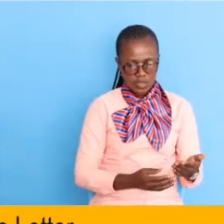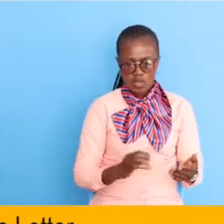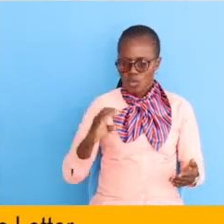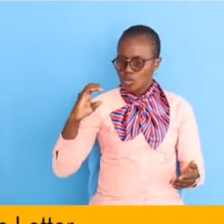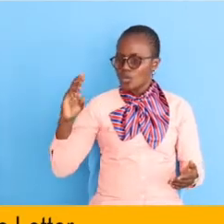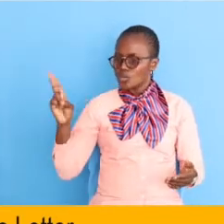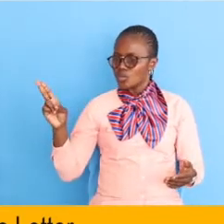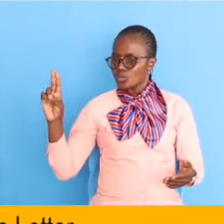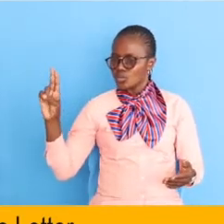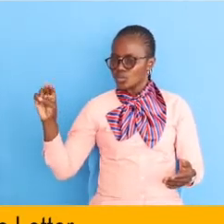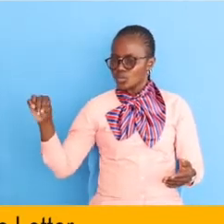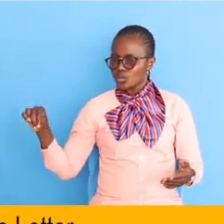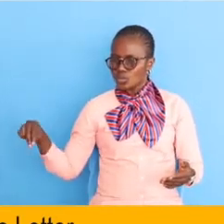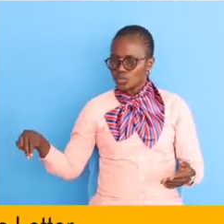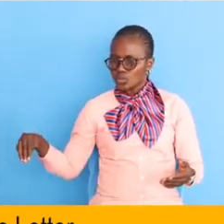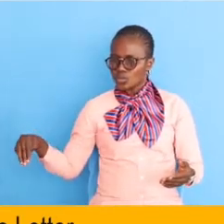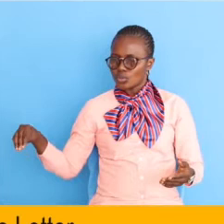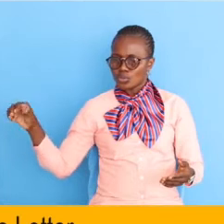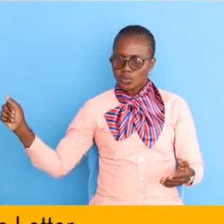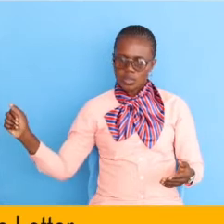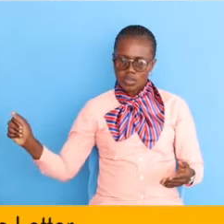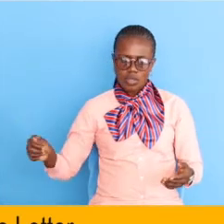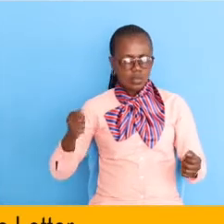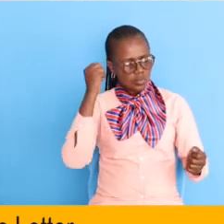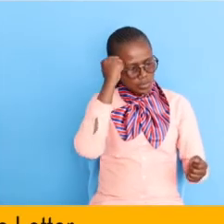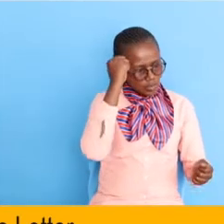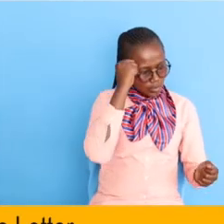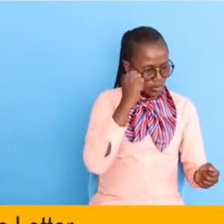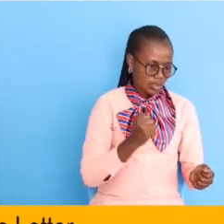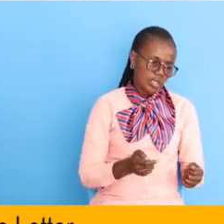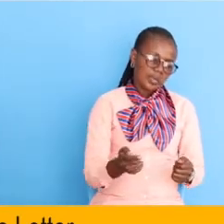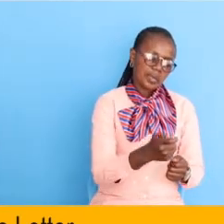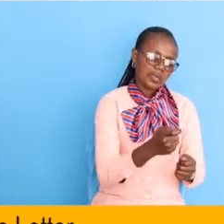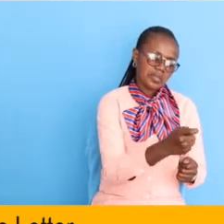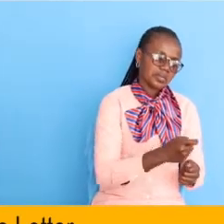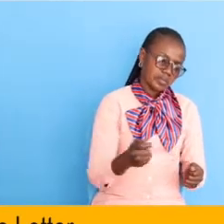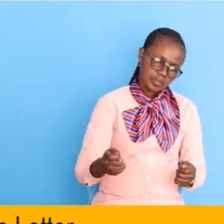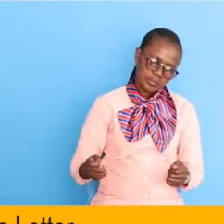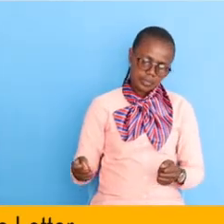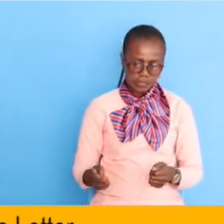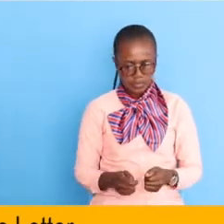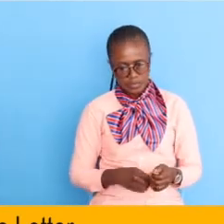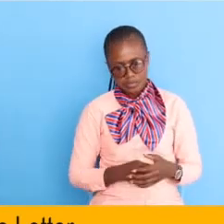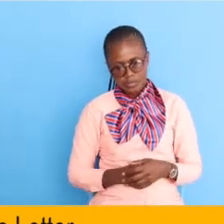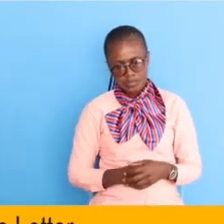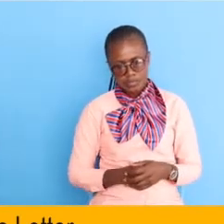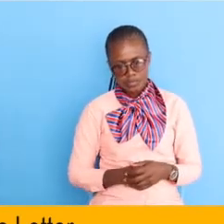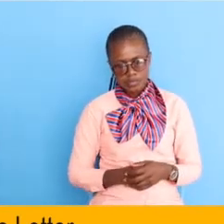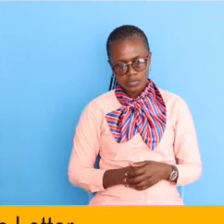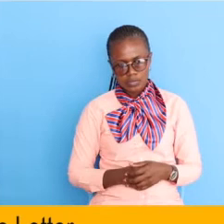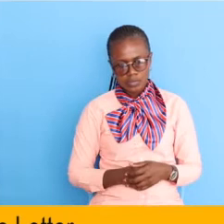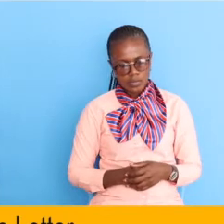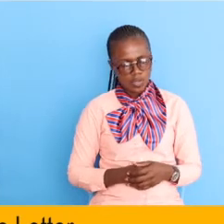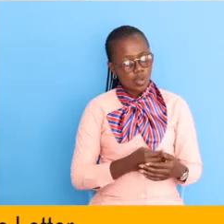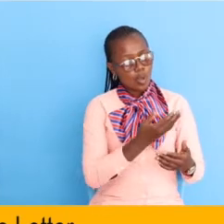Chuma, reminding him about the debt that he owes. So the letter goes to whom? Goes